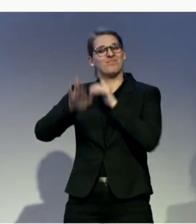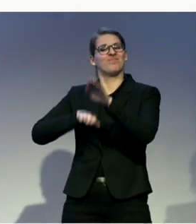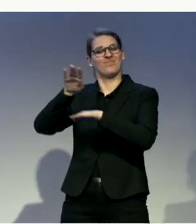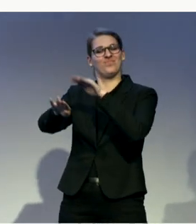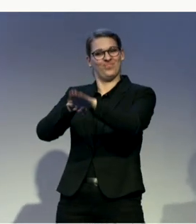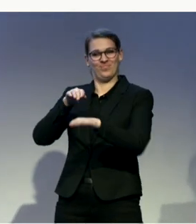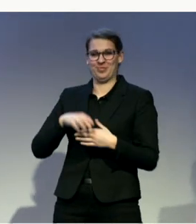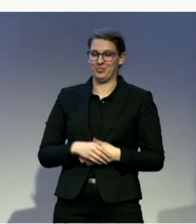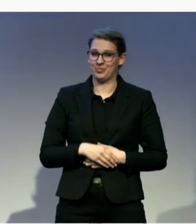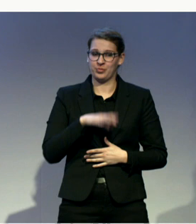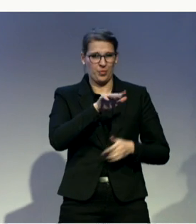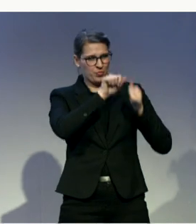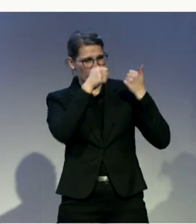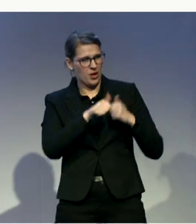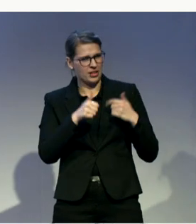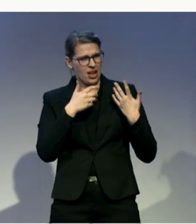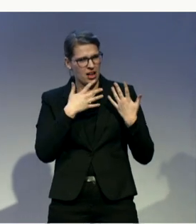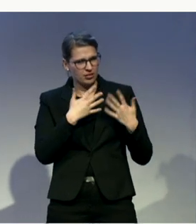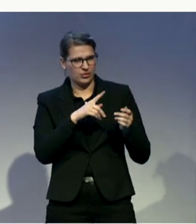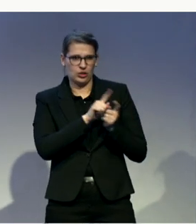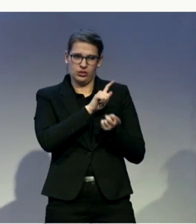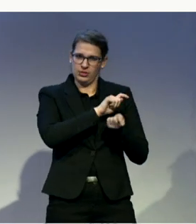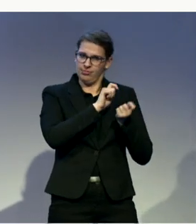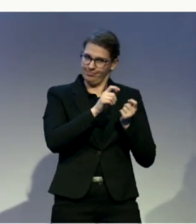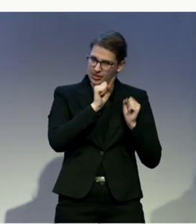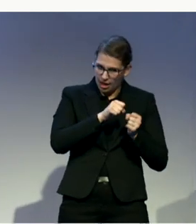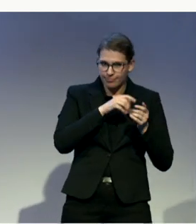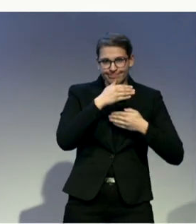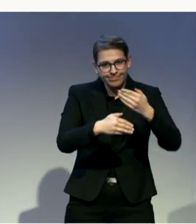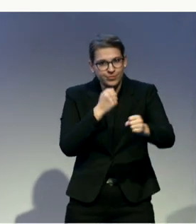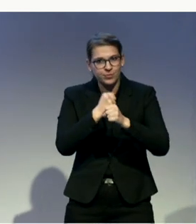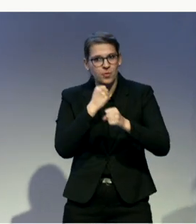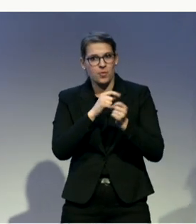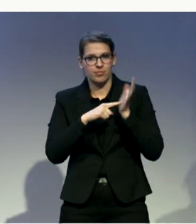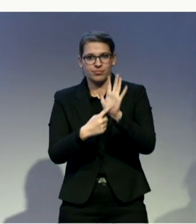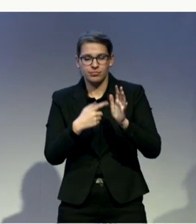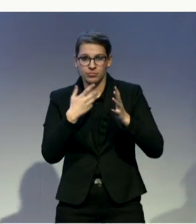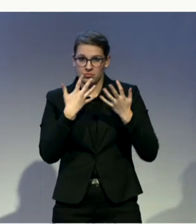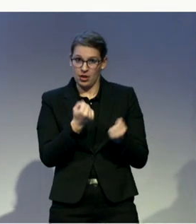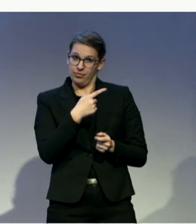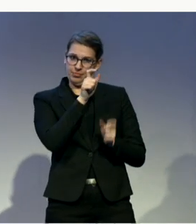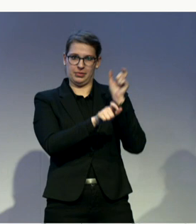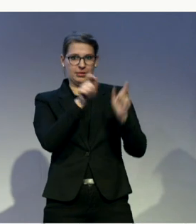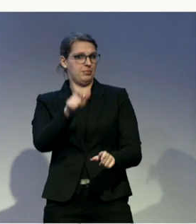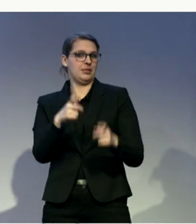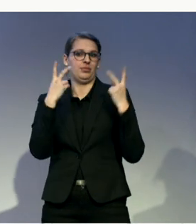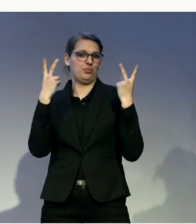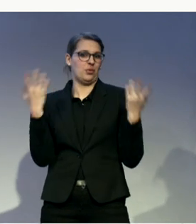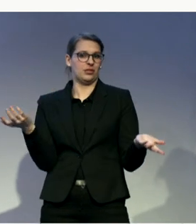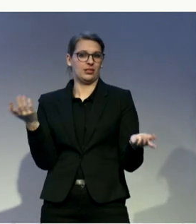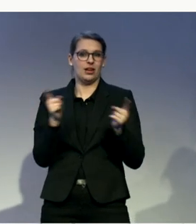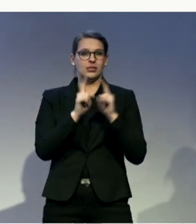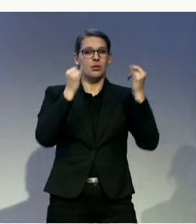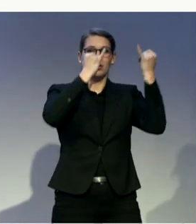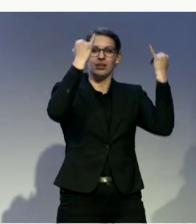also that practical model includes staff. Because in making the transition, it's of course very important to train and retrain the